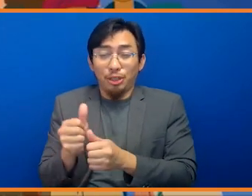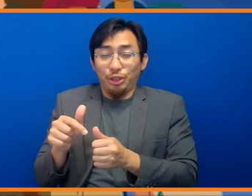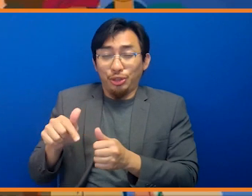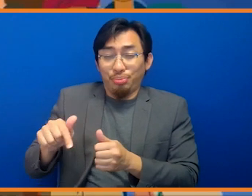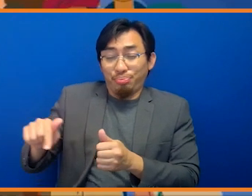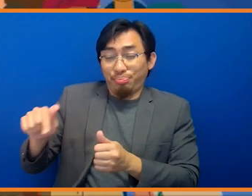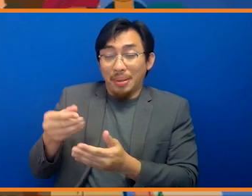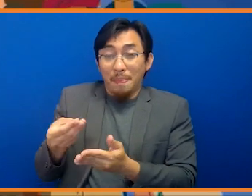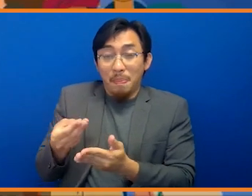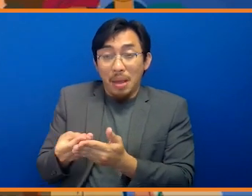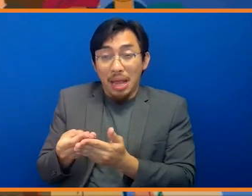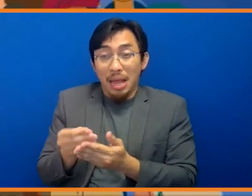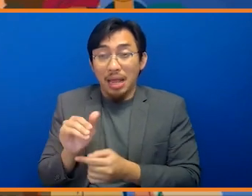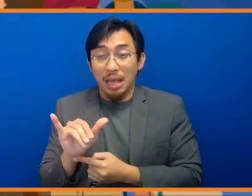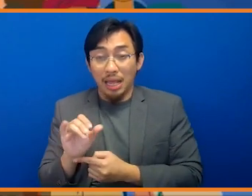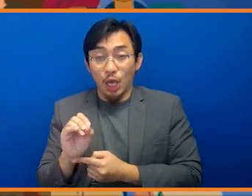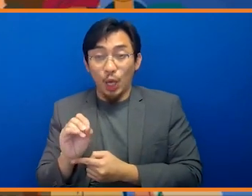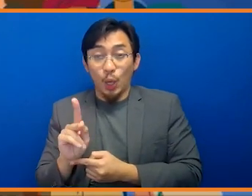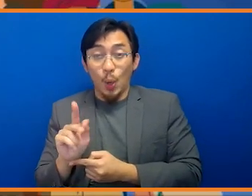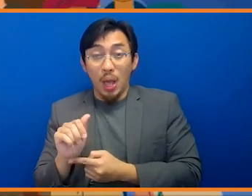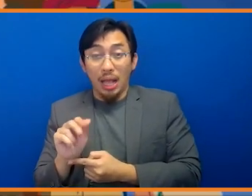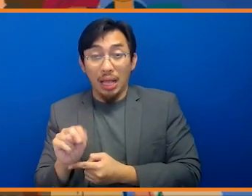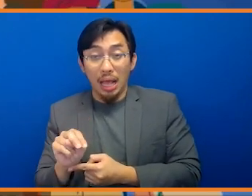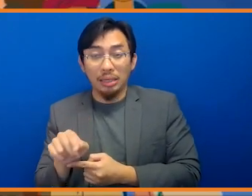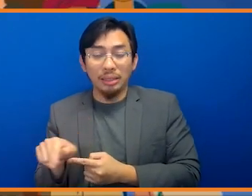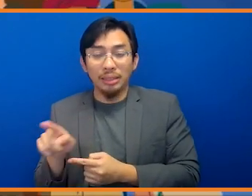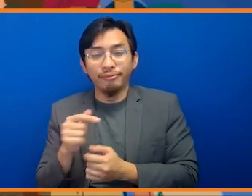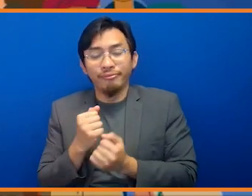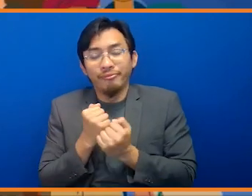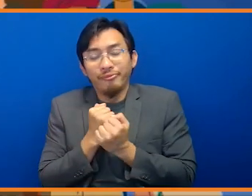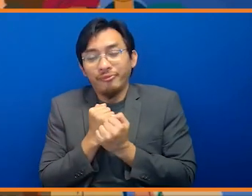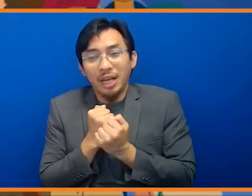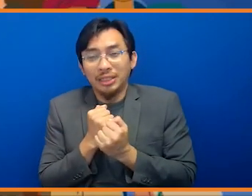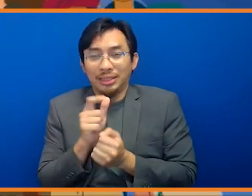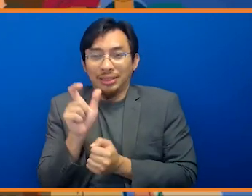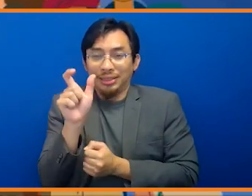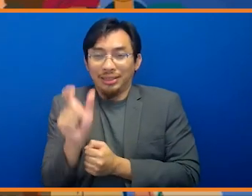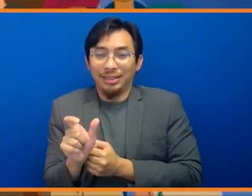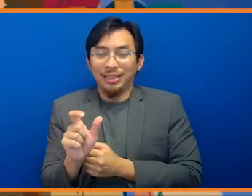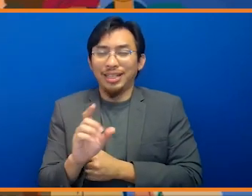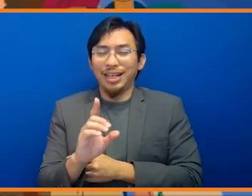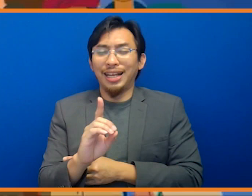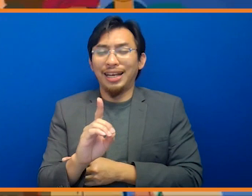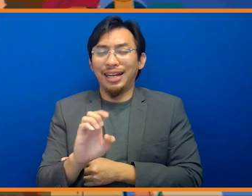those who bought this yokan was a fan of this